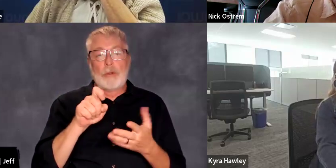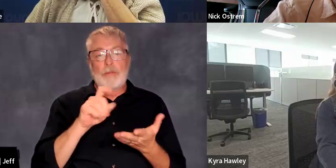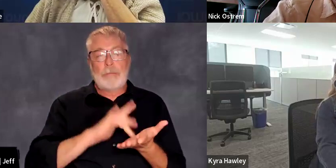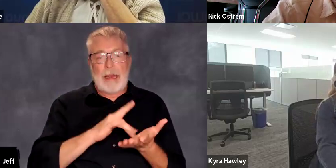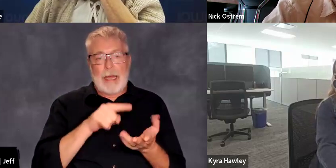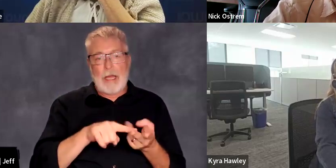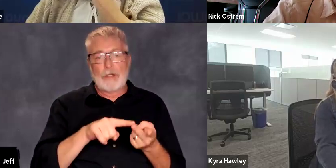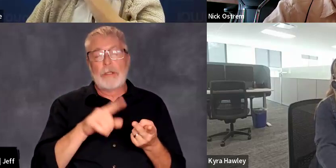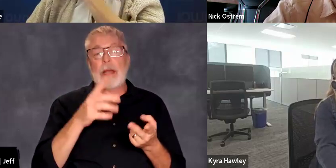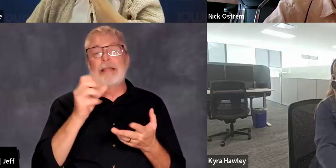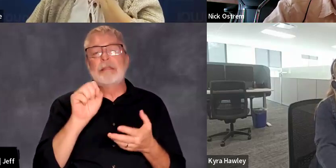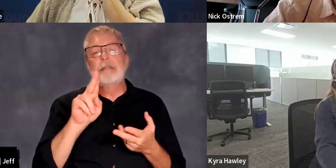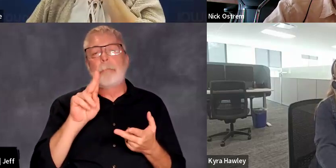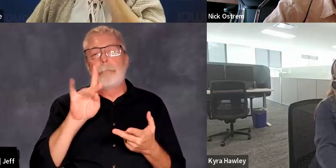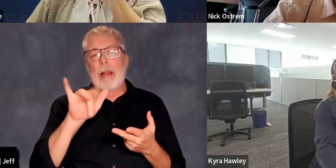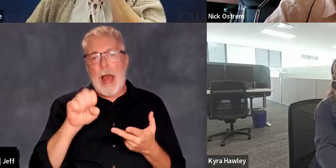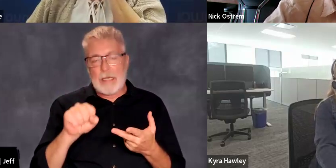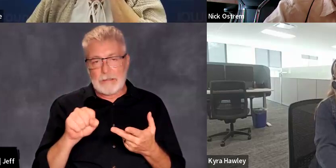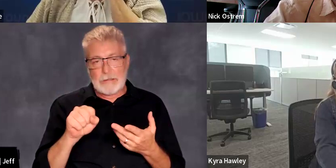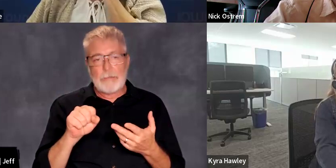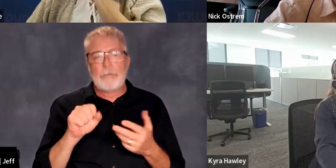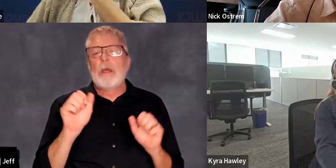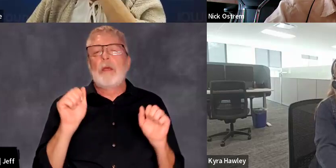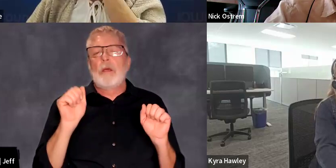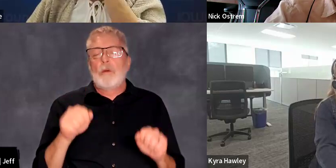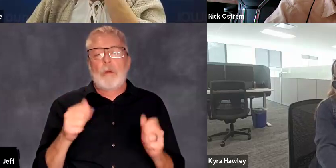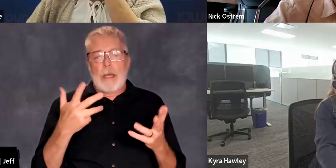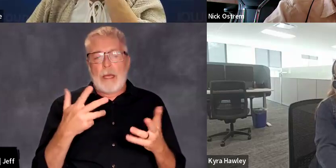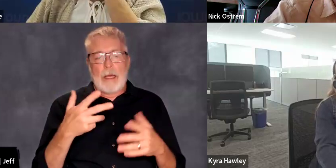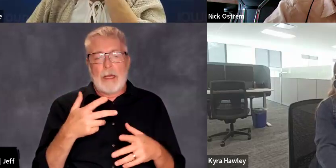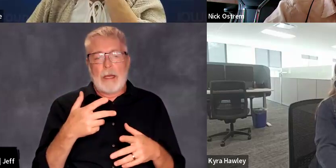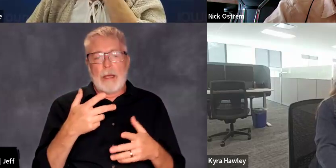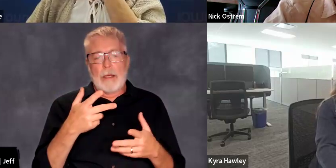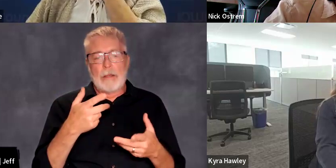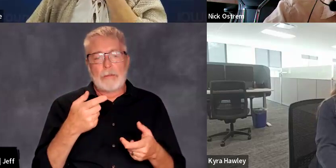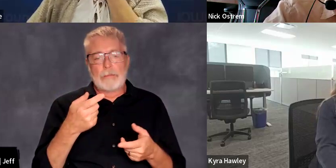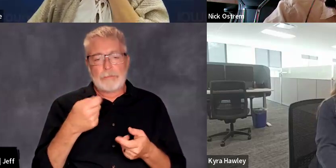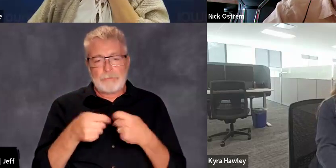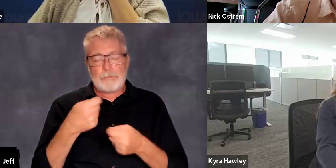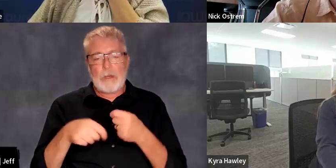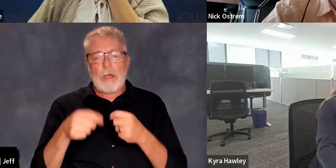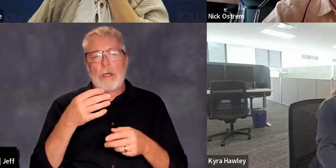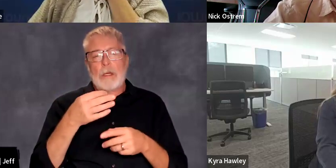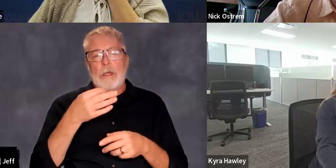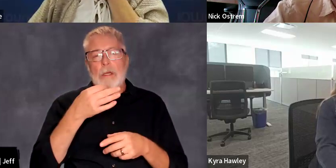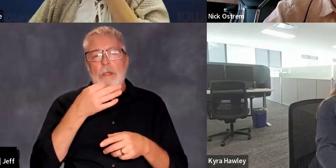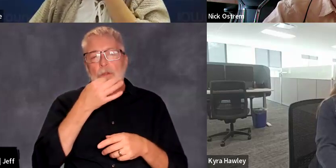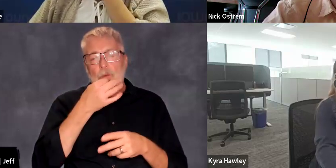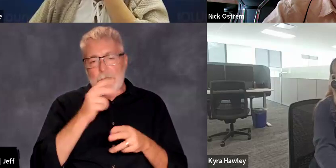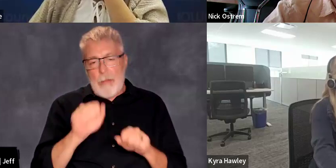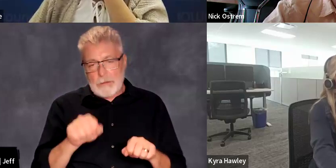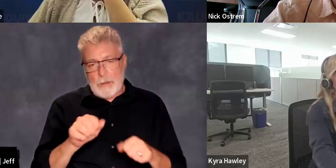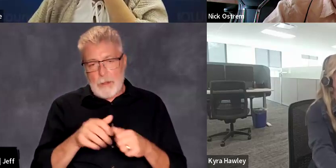supplies. You want to make sure you can do that by refilling prescriptions and supplies as soon as possible.